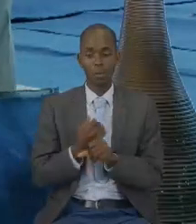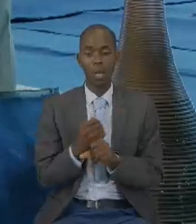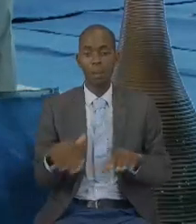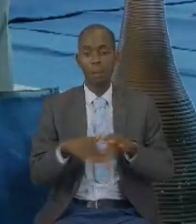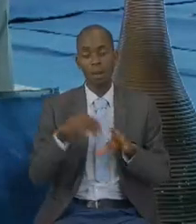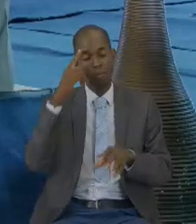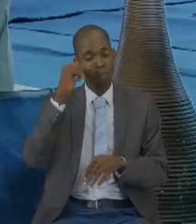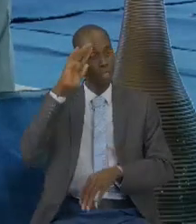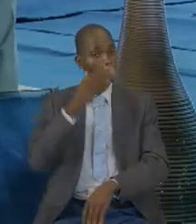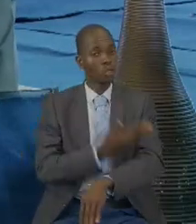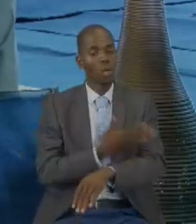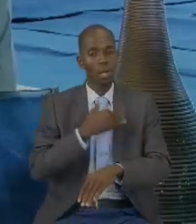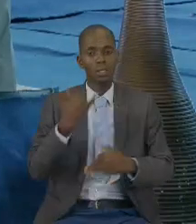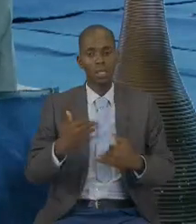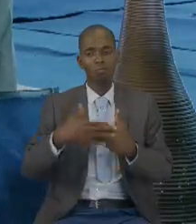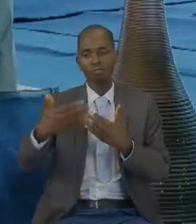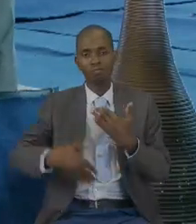and invited people,